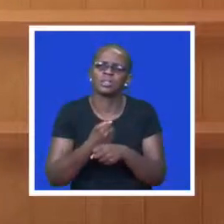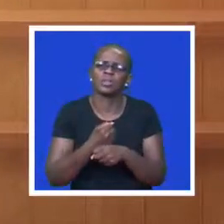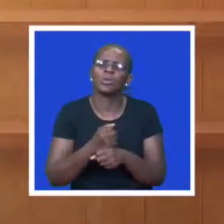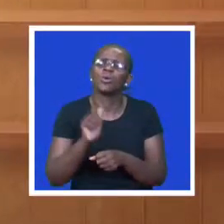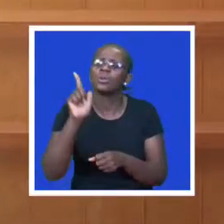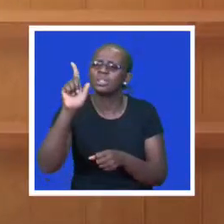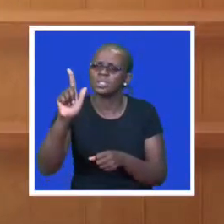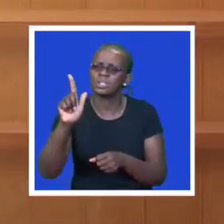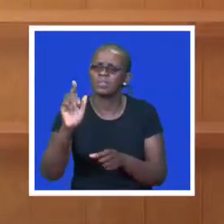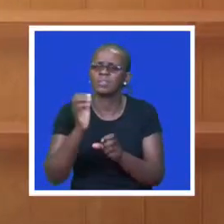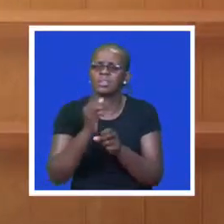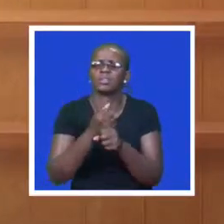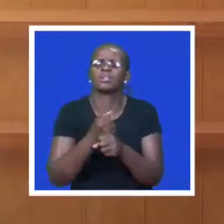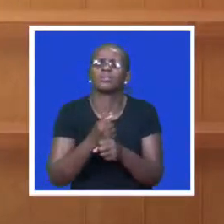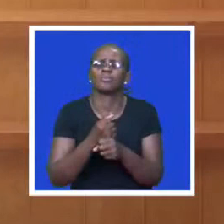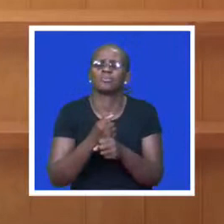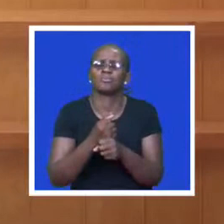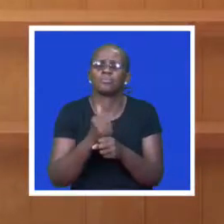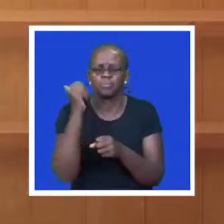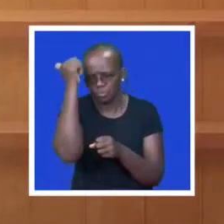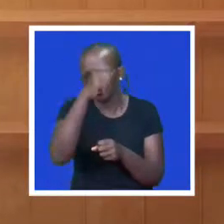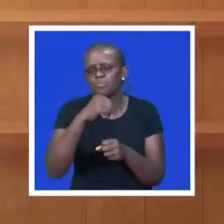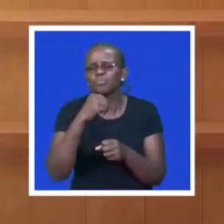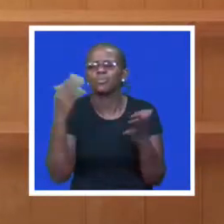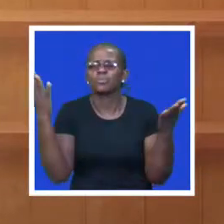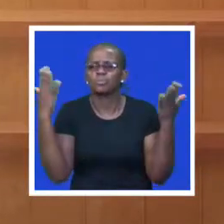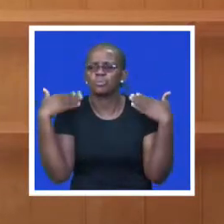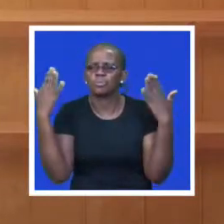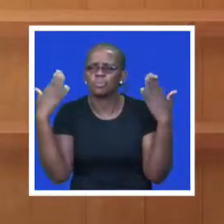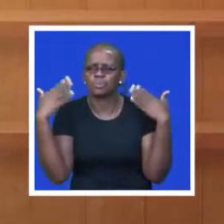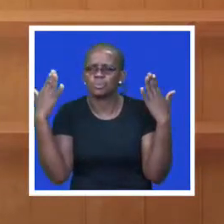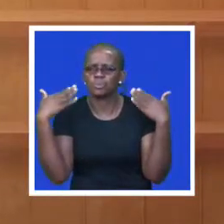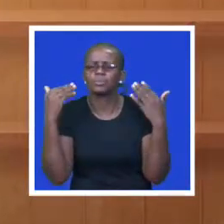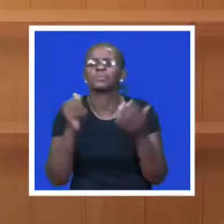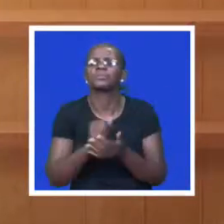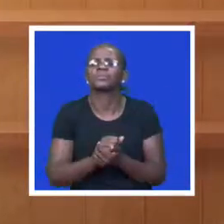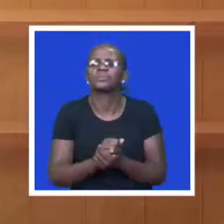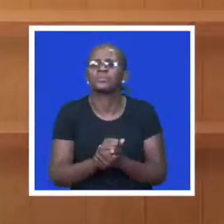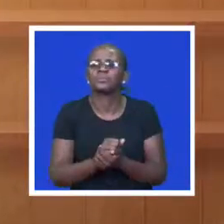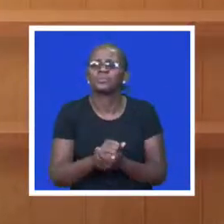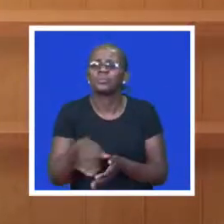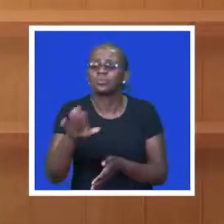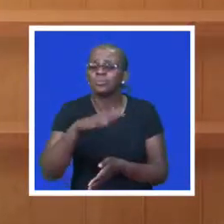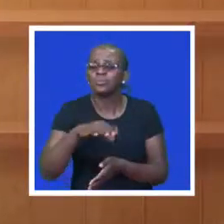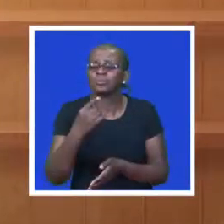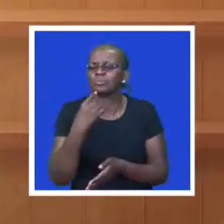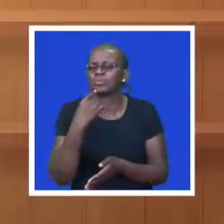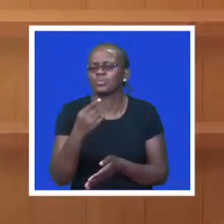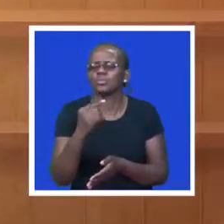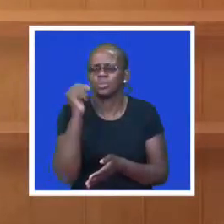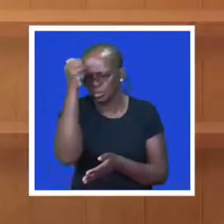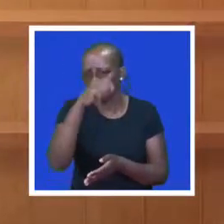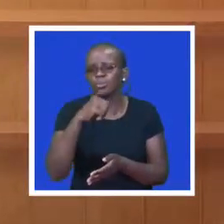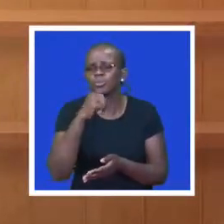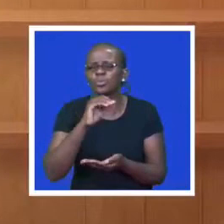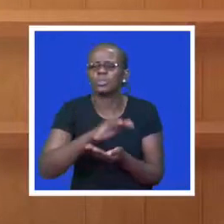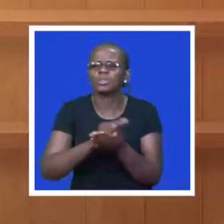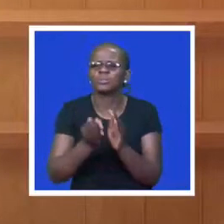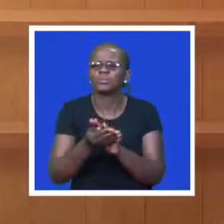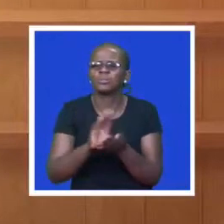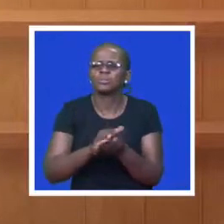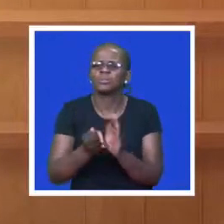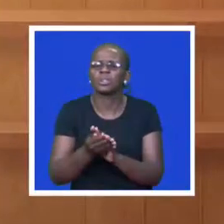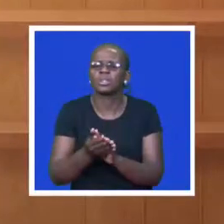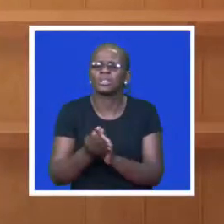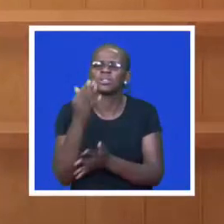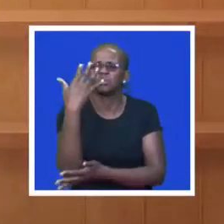remember as mentioning as God's creation? We said God created the plants, of course. God created the